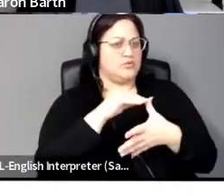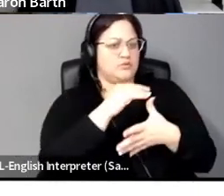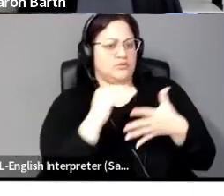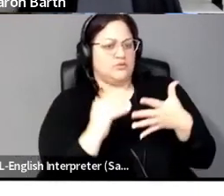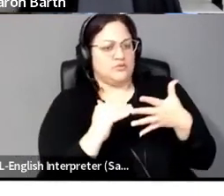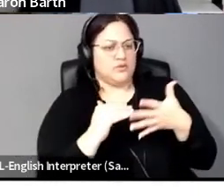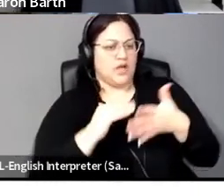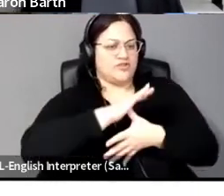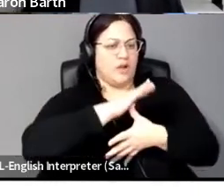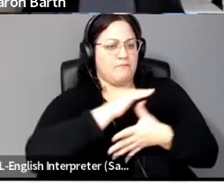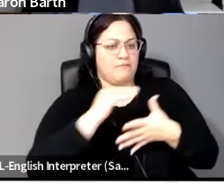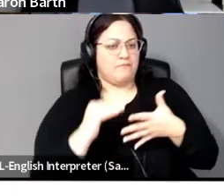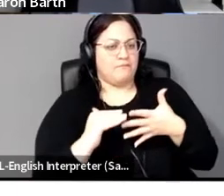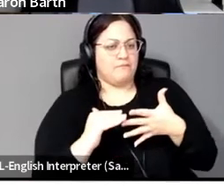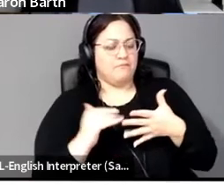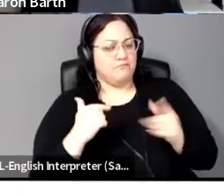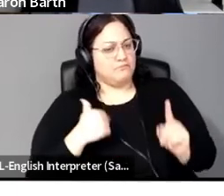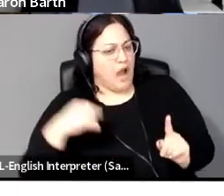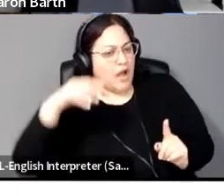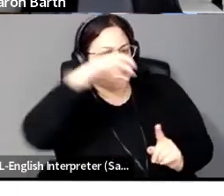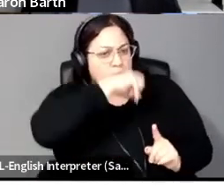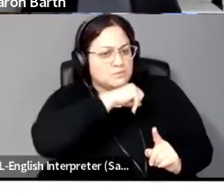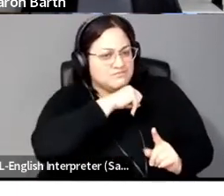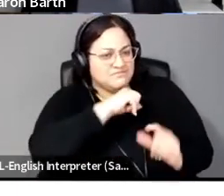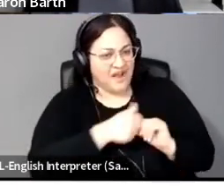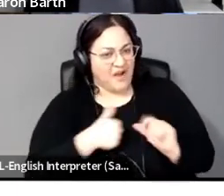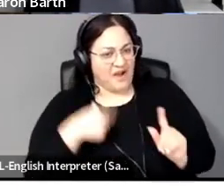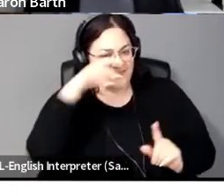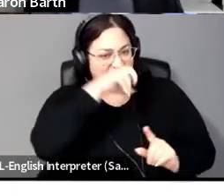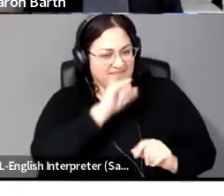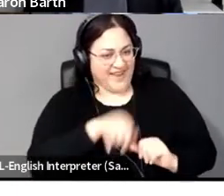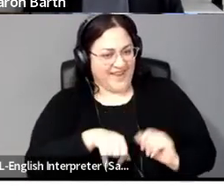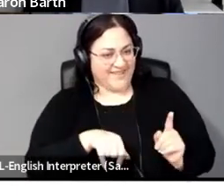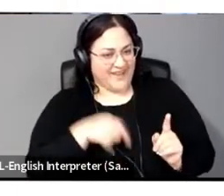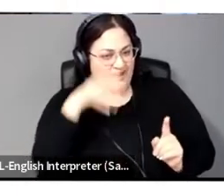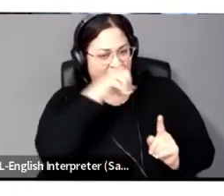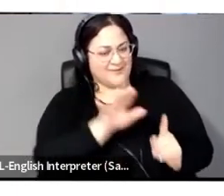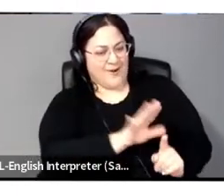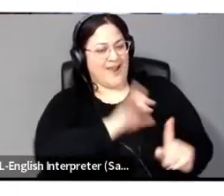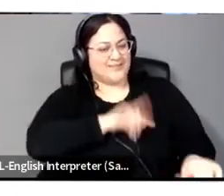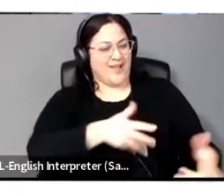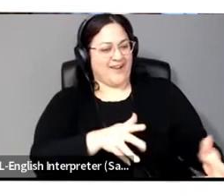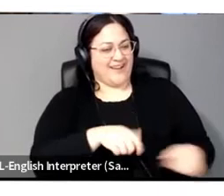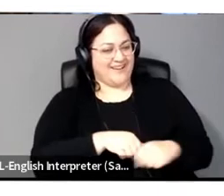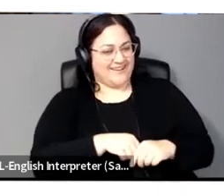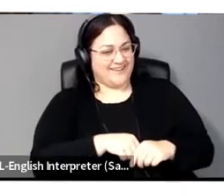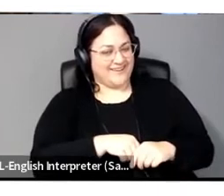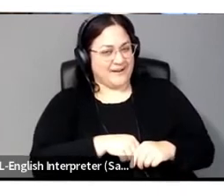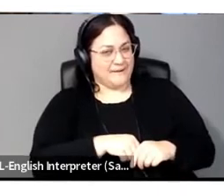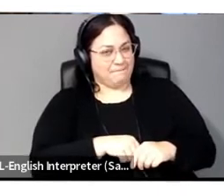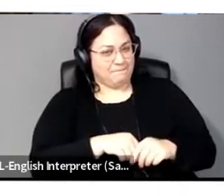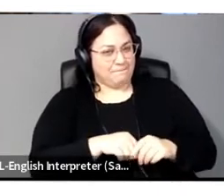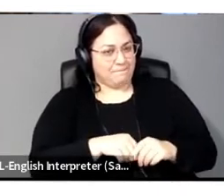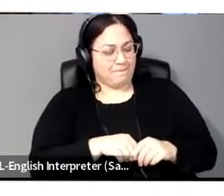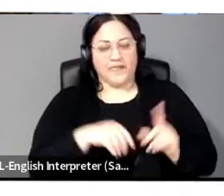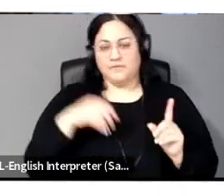How can I guess that? How can I know that without looking at your answers? Because